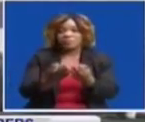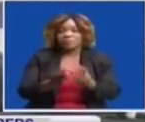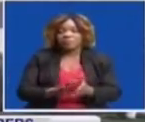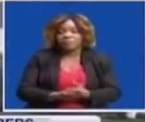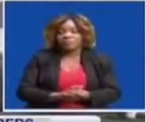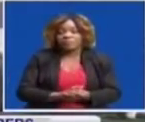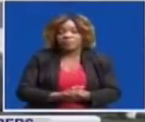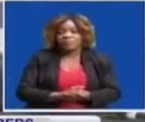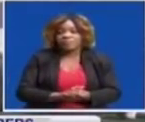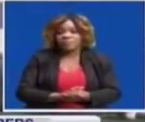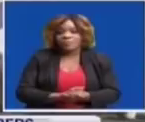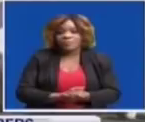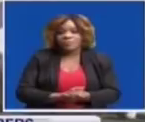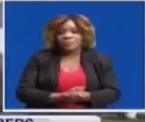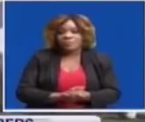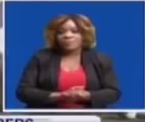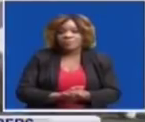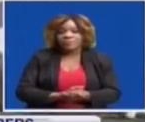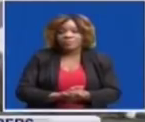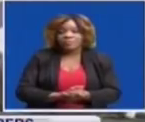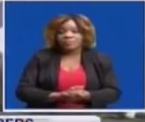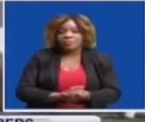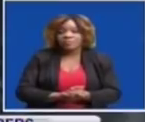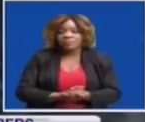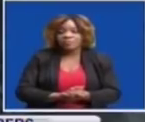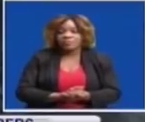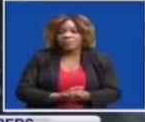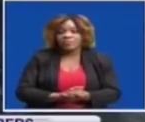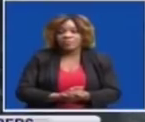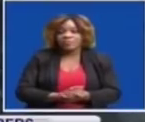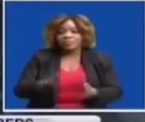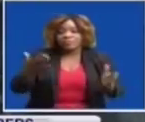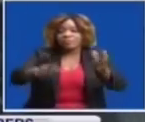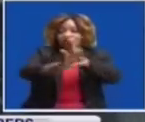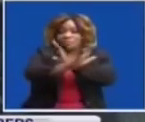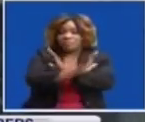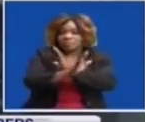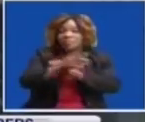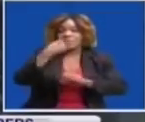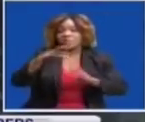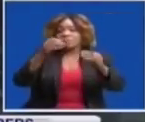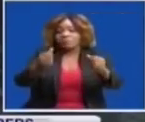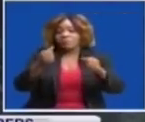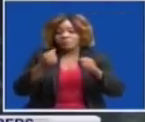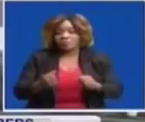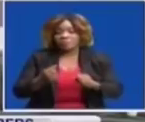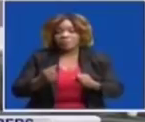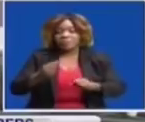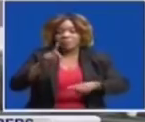that they may live well in the land, that Zambia must be stronger than